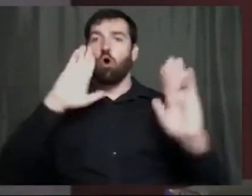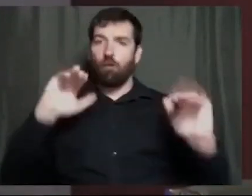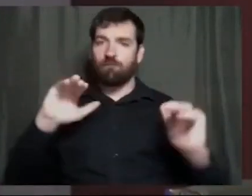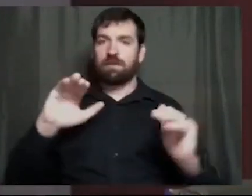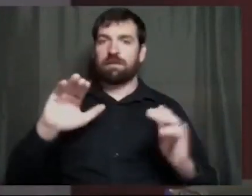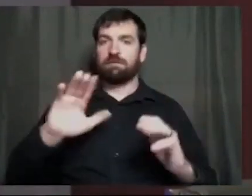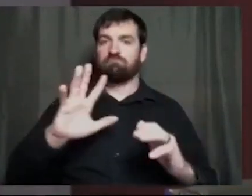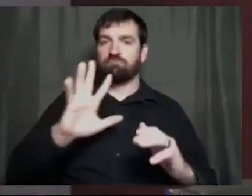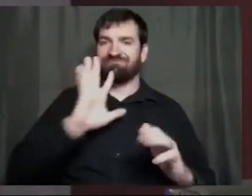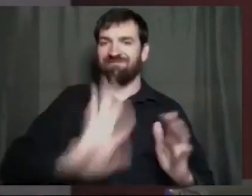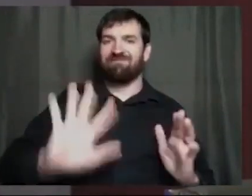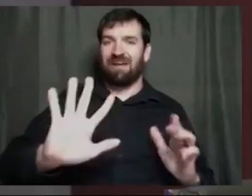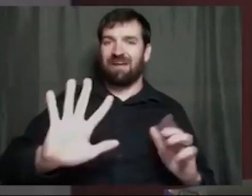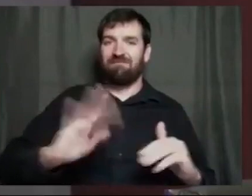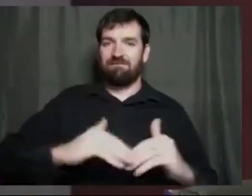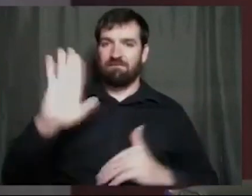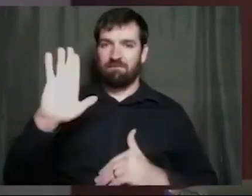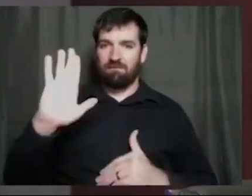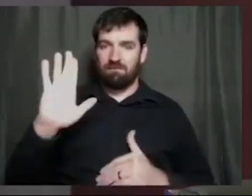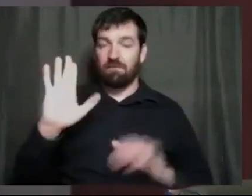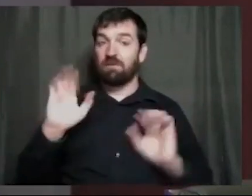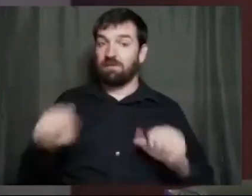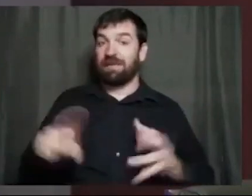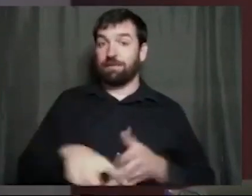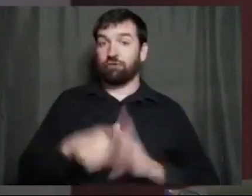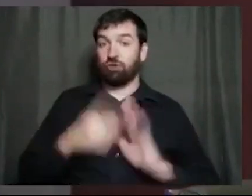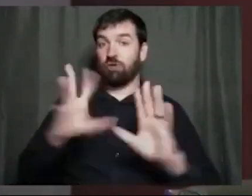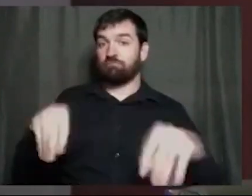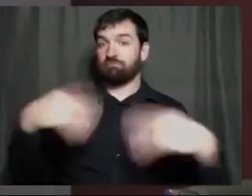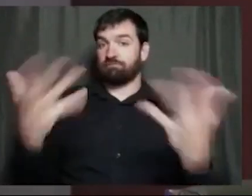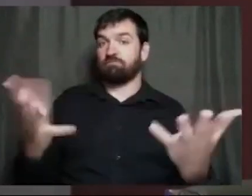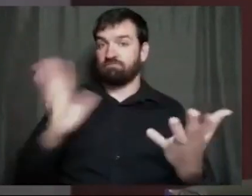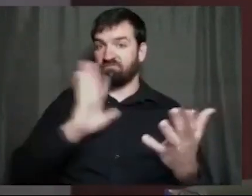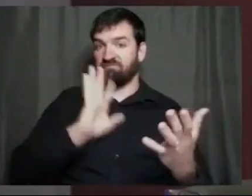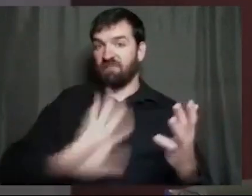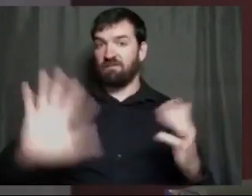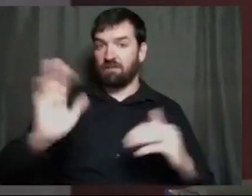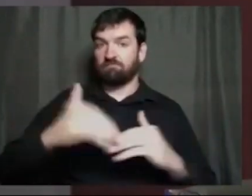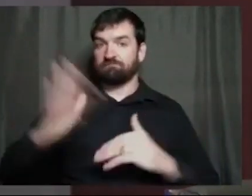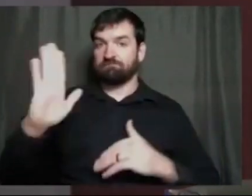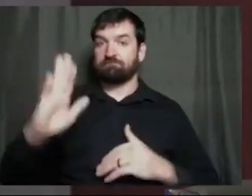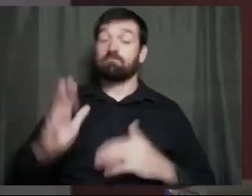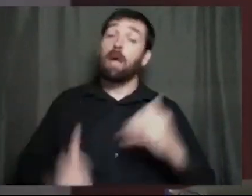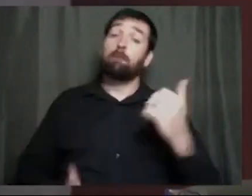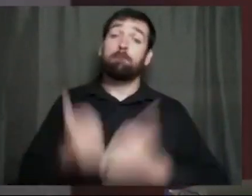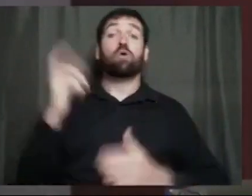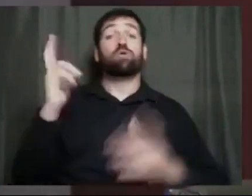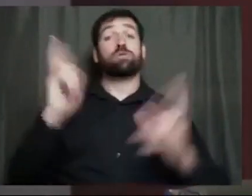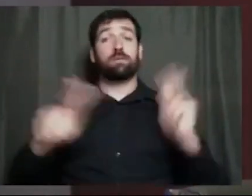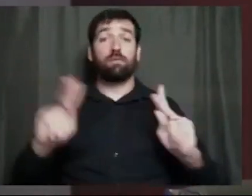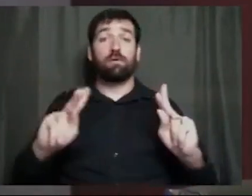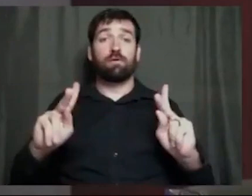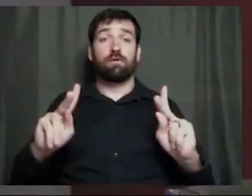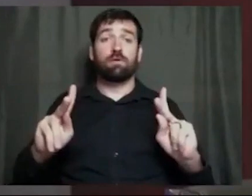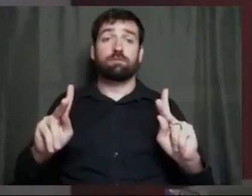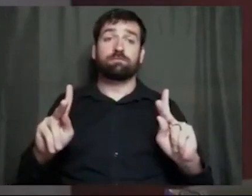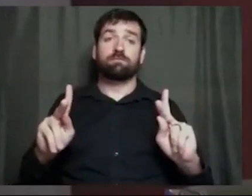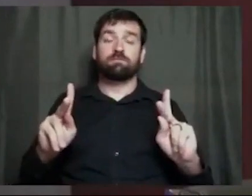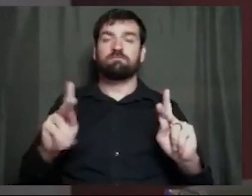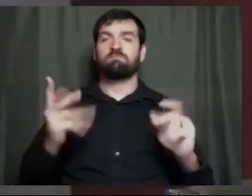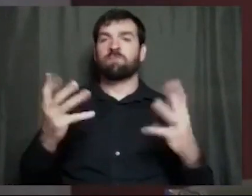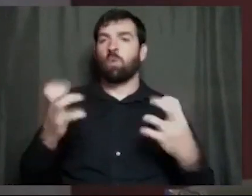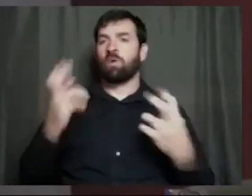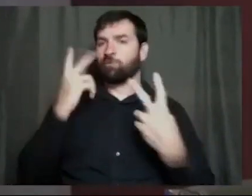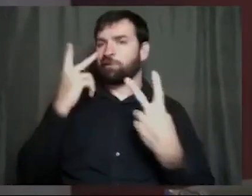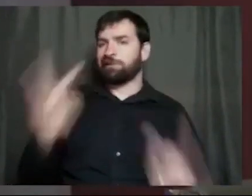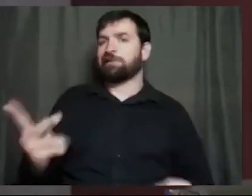start giving it at that age range. I think that most people are wanting to see the data between that